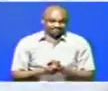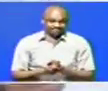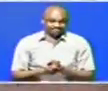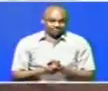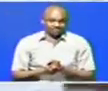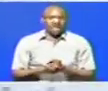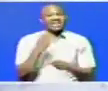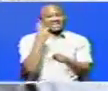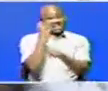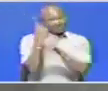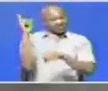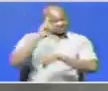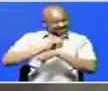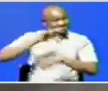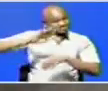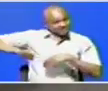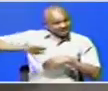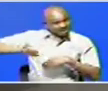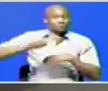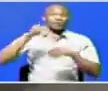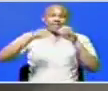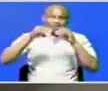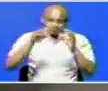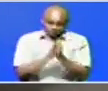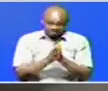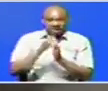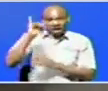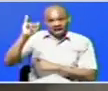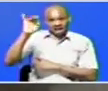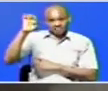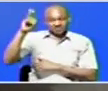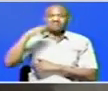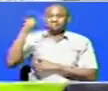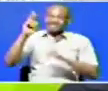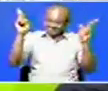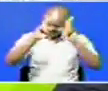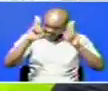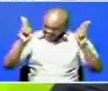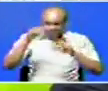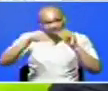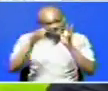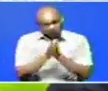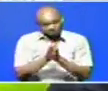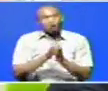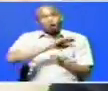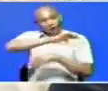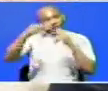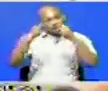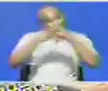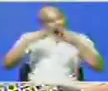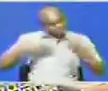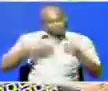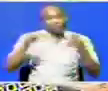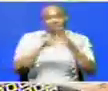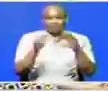With 11 days remaining to the repeat presidential election, IEBC says it's ready to conduct the poll and that all the 8 candidates who participated in